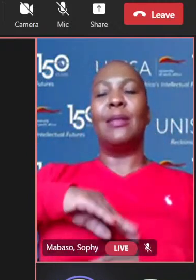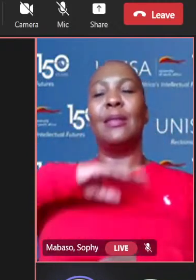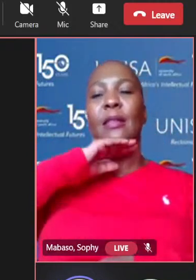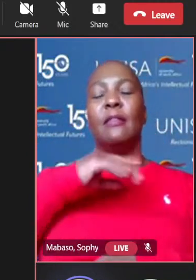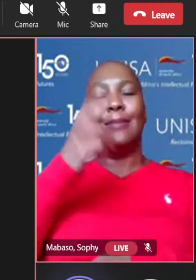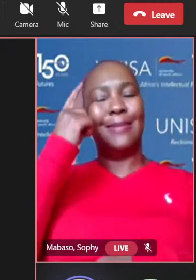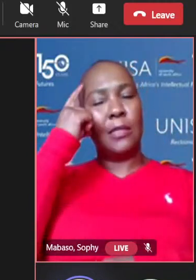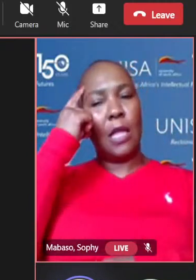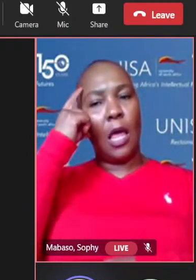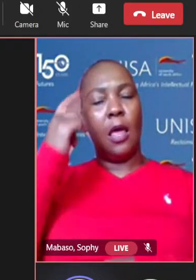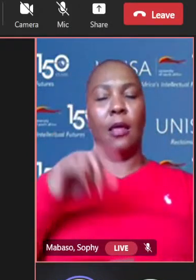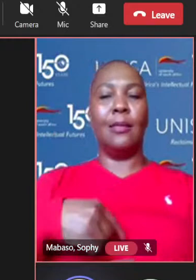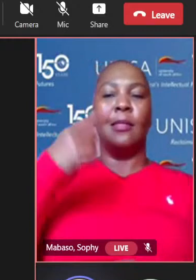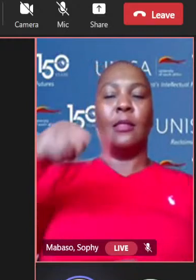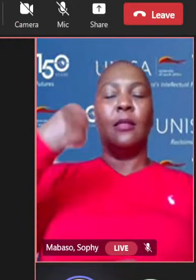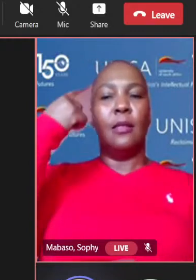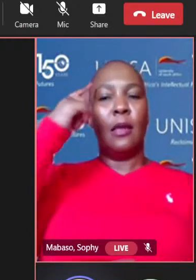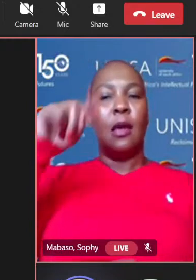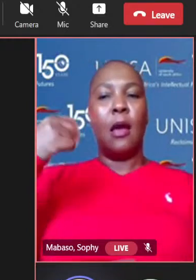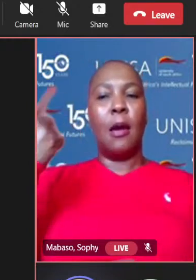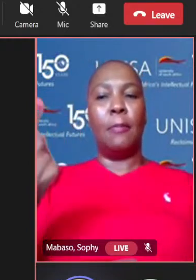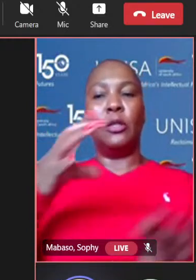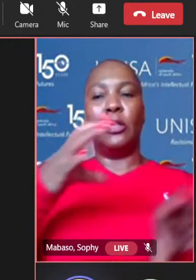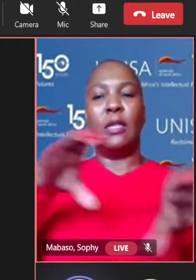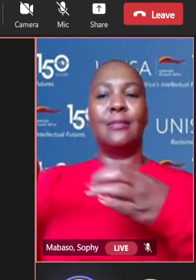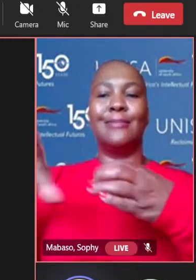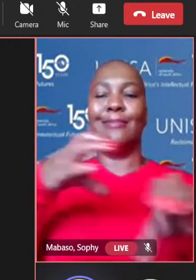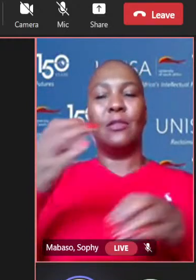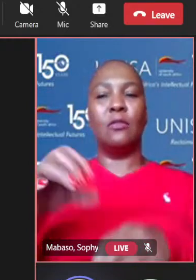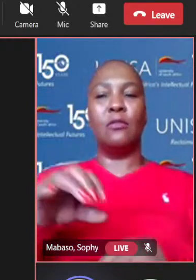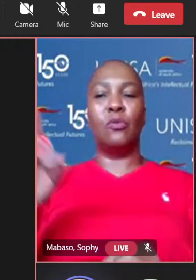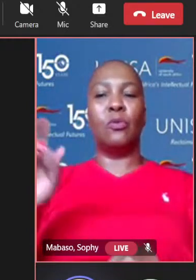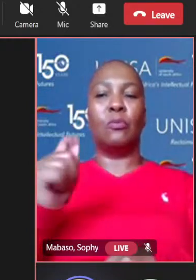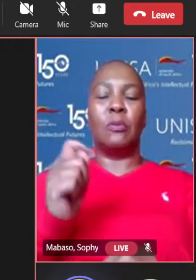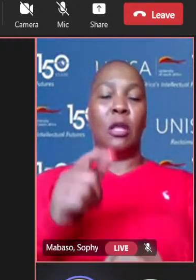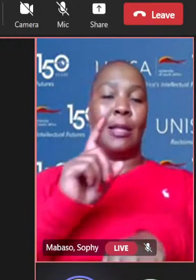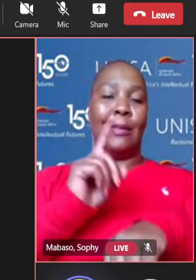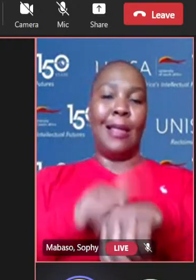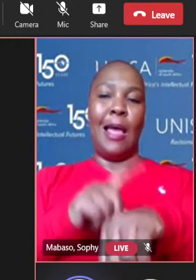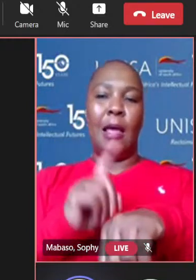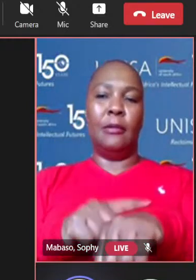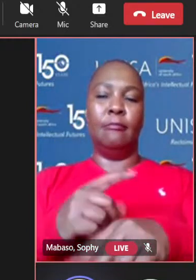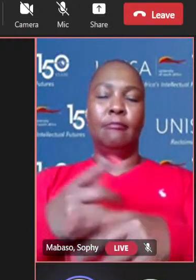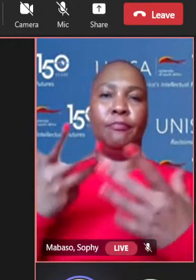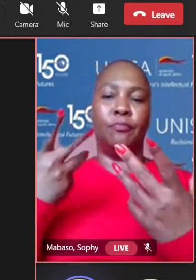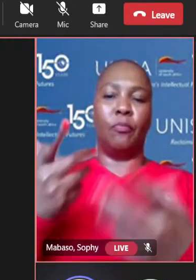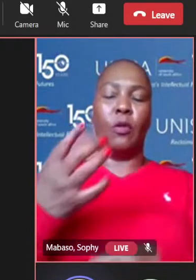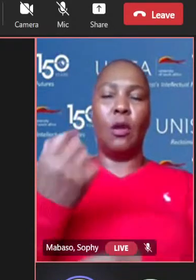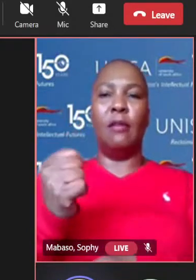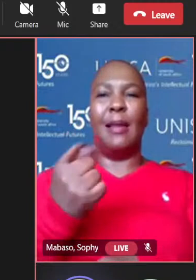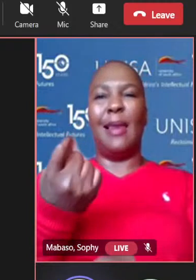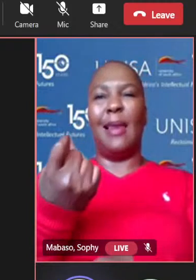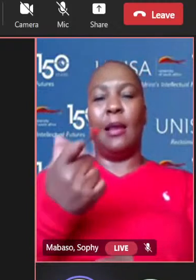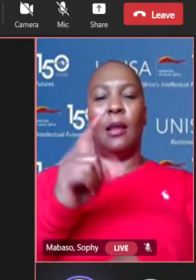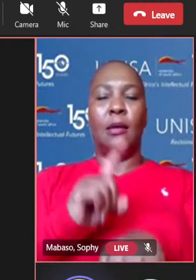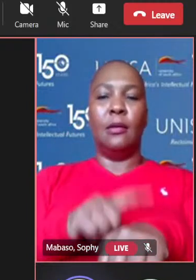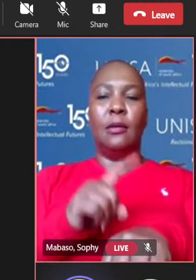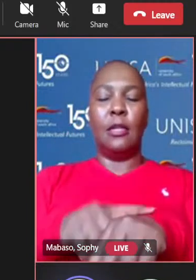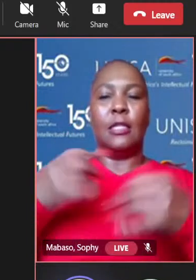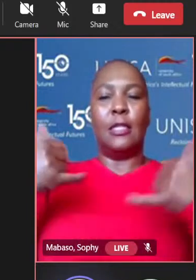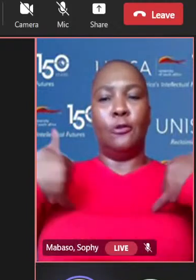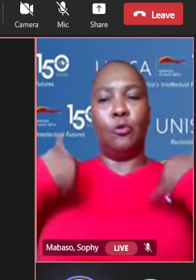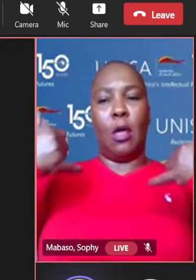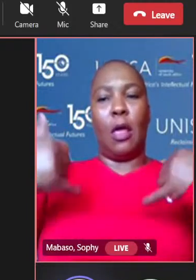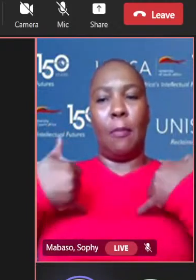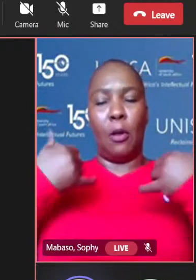other activities that you spend your time on. Spend the little time that you have on enjoyable